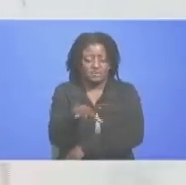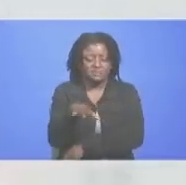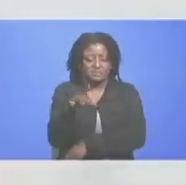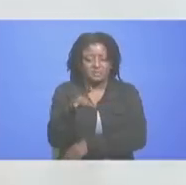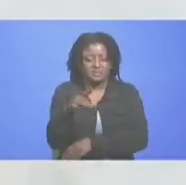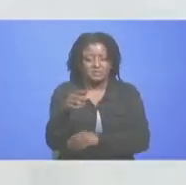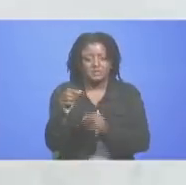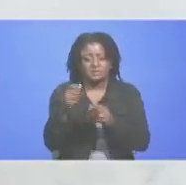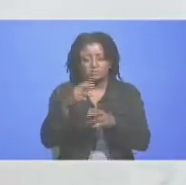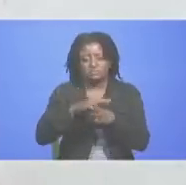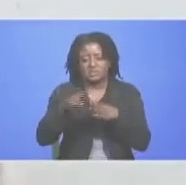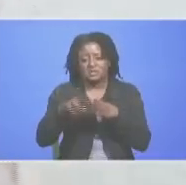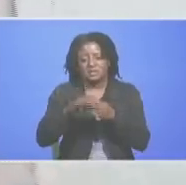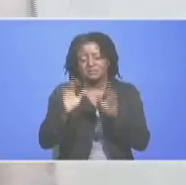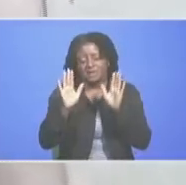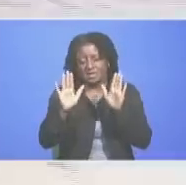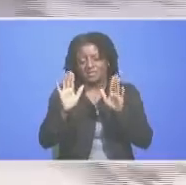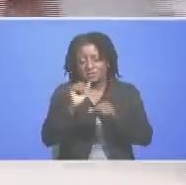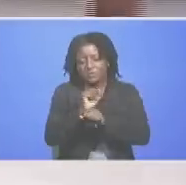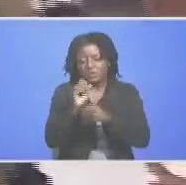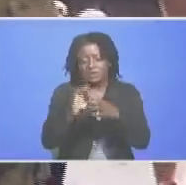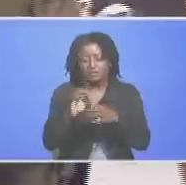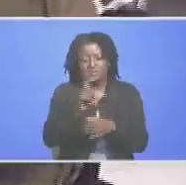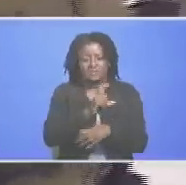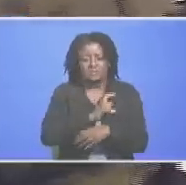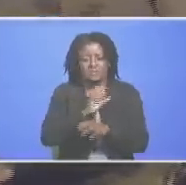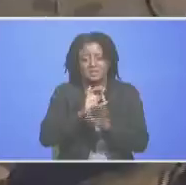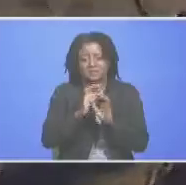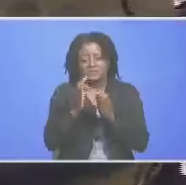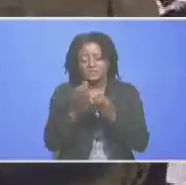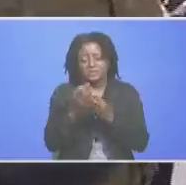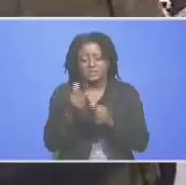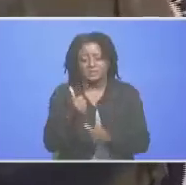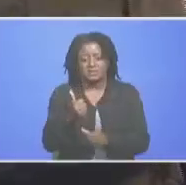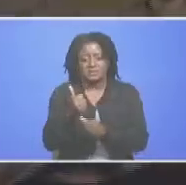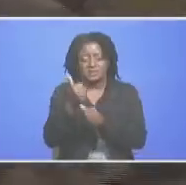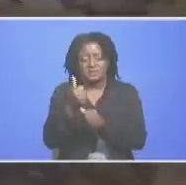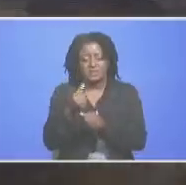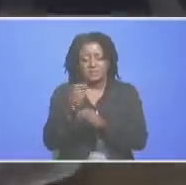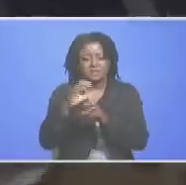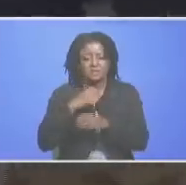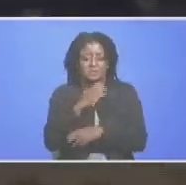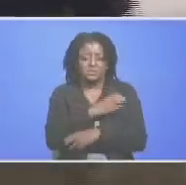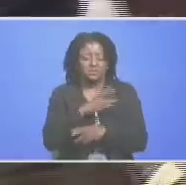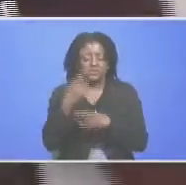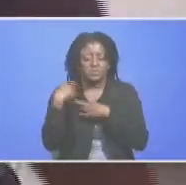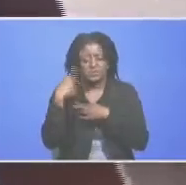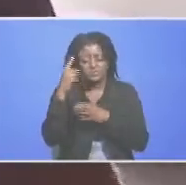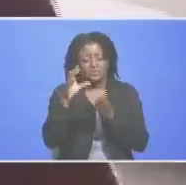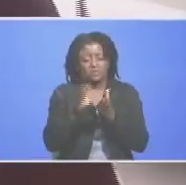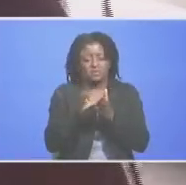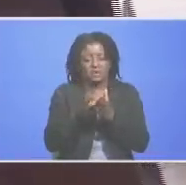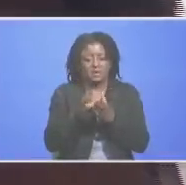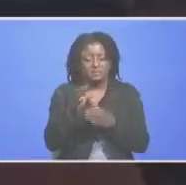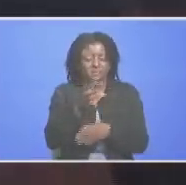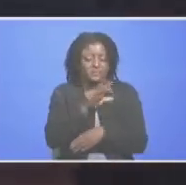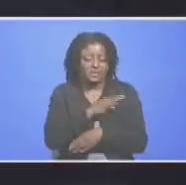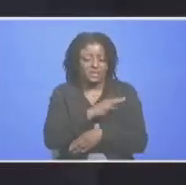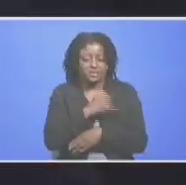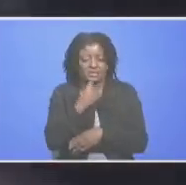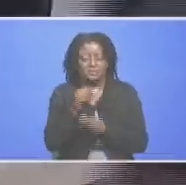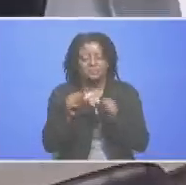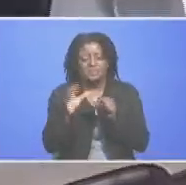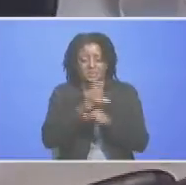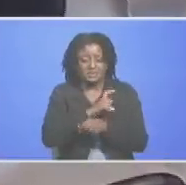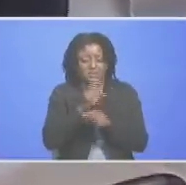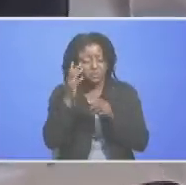Royal Bahamas Police Force. Assistant Commissioner responsible for crime, Clayton Fernanda, says police will continue its presence in crime hotspot